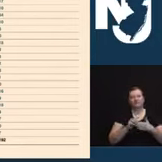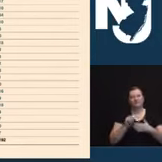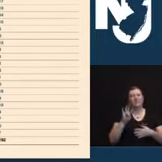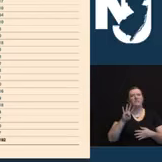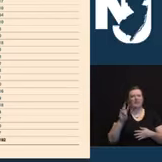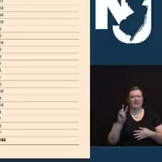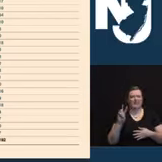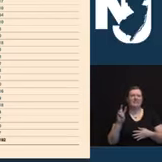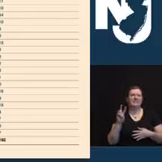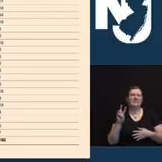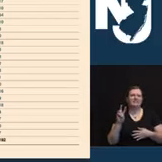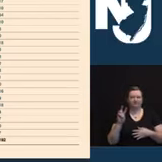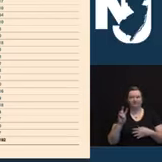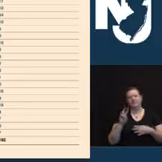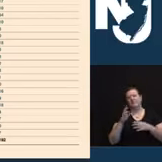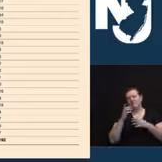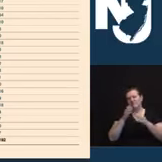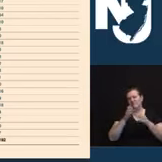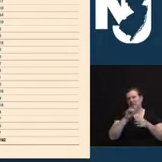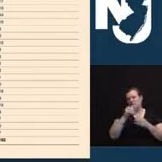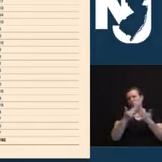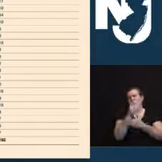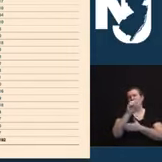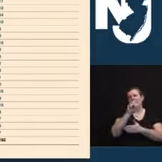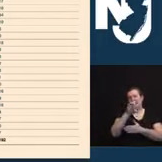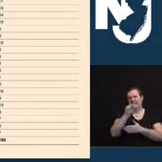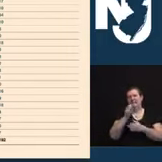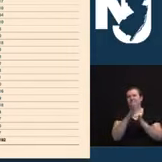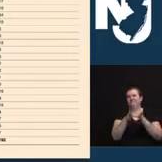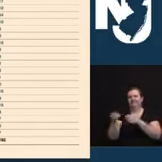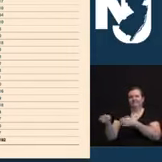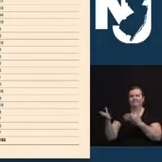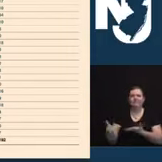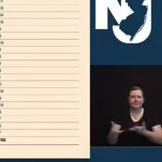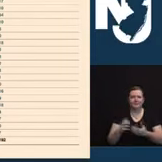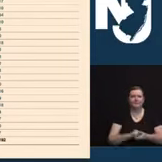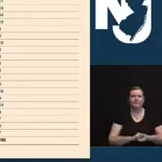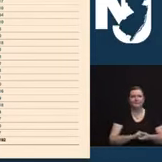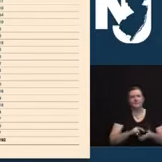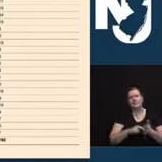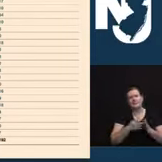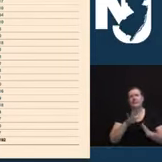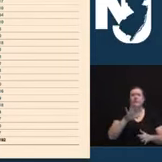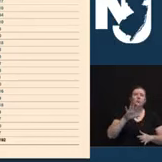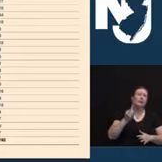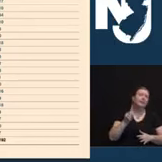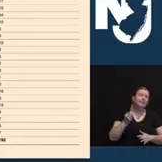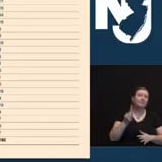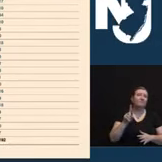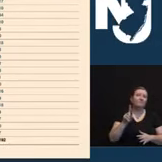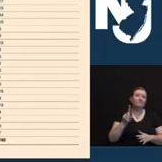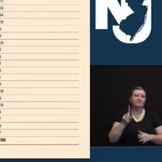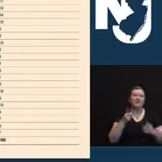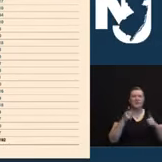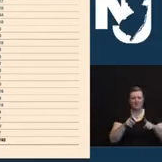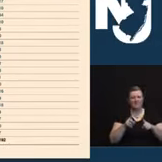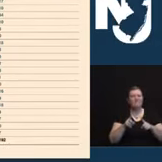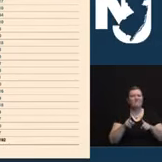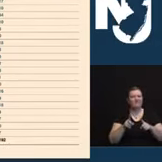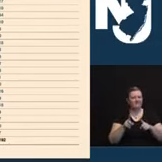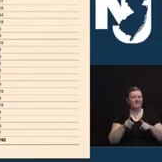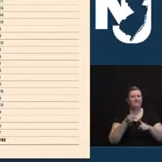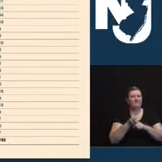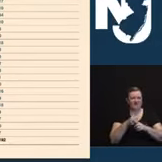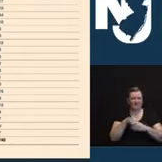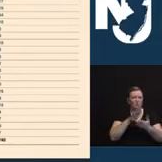the left column, 51 instances of in-school transmission, and on the right column, in total, that is